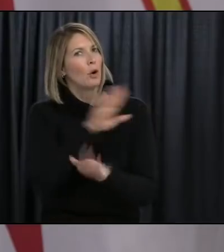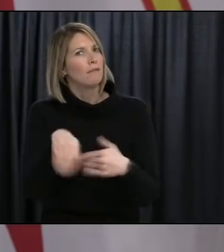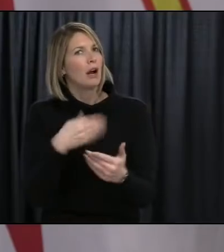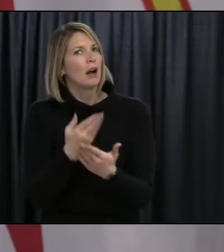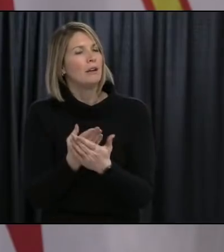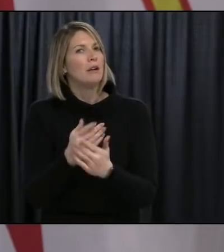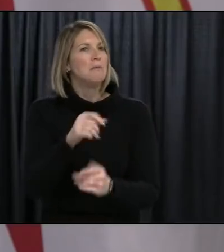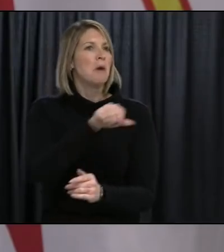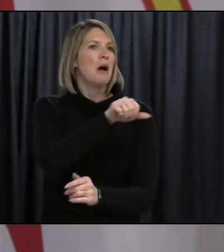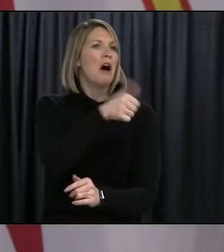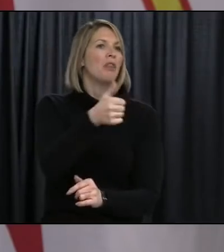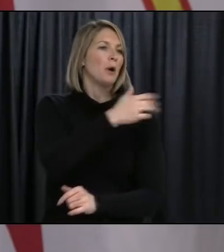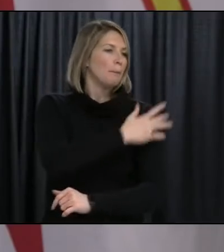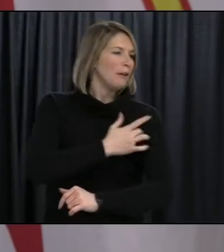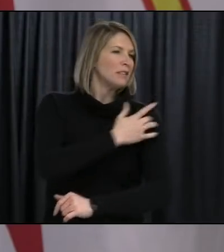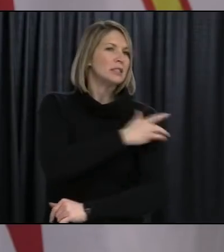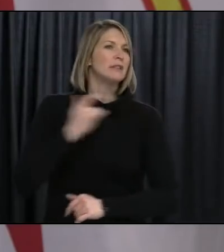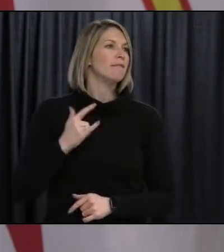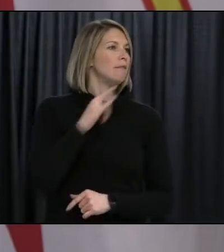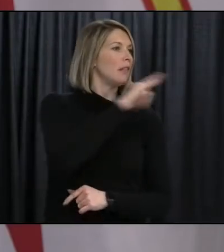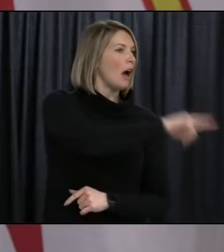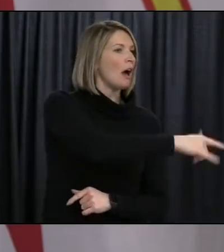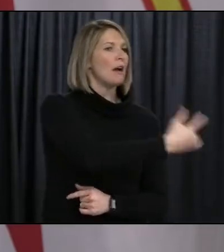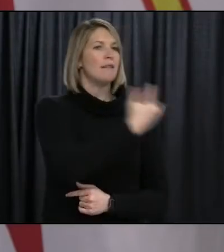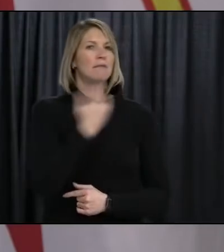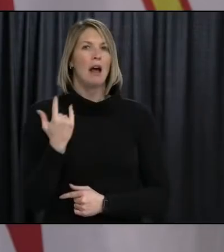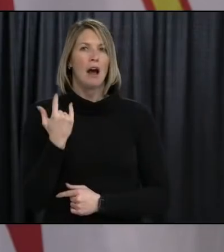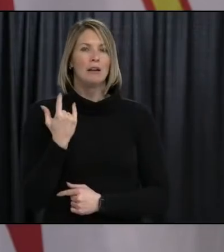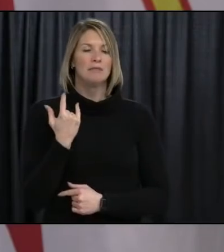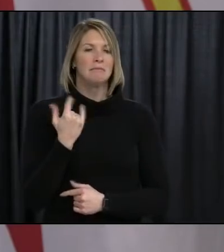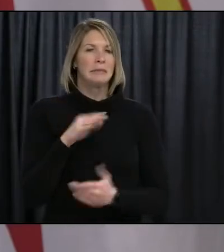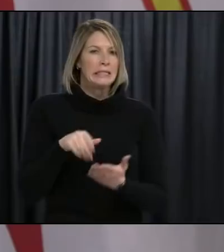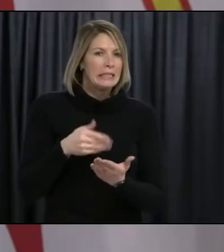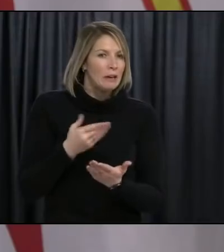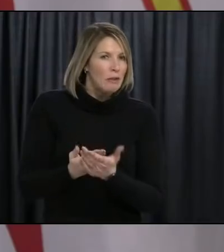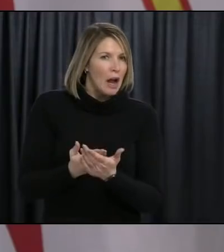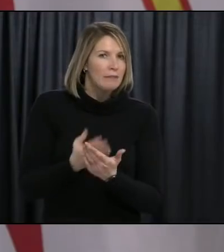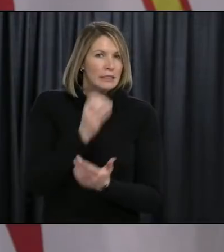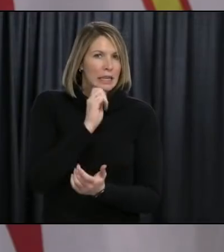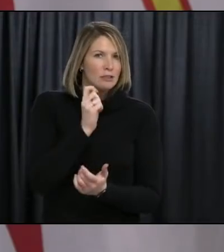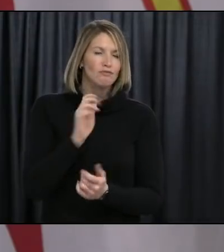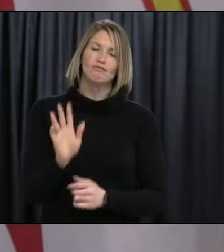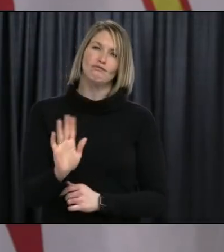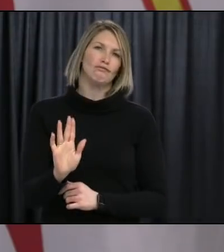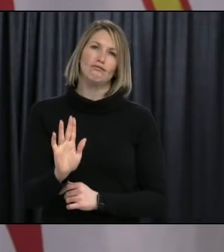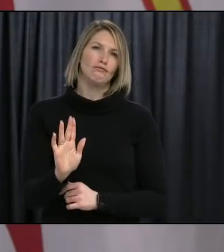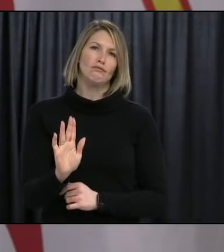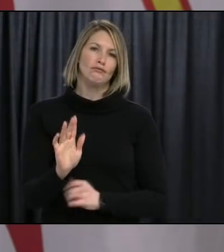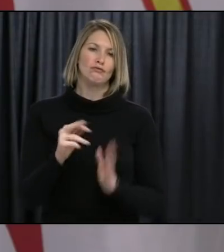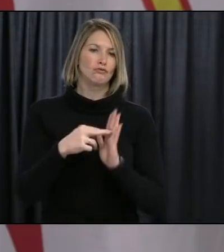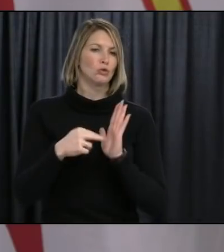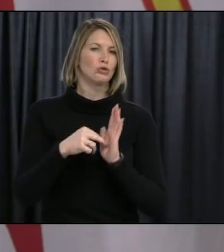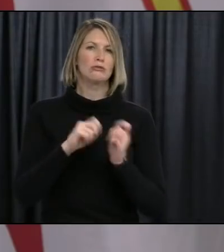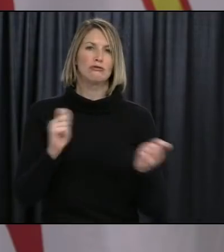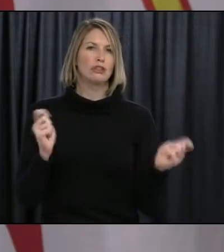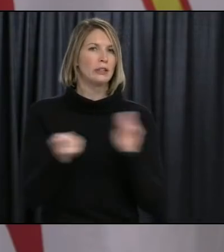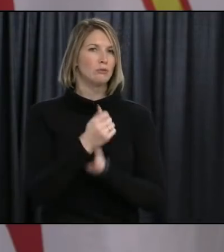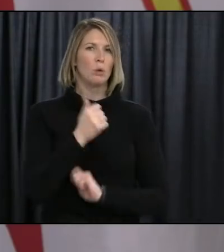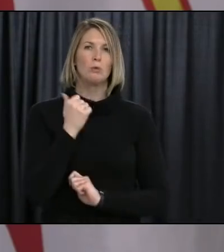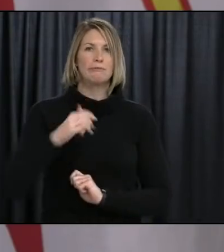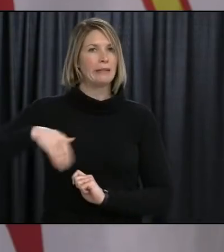of the federal regulation, but not for people coming domestically.